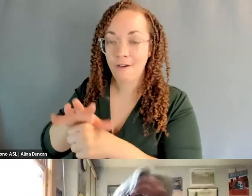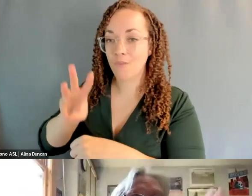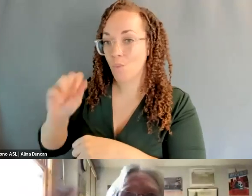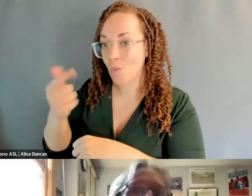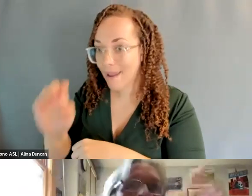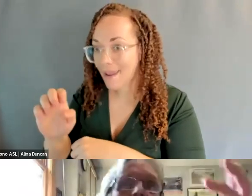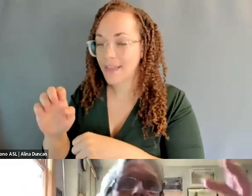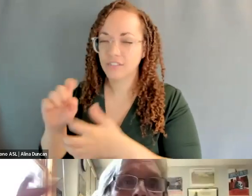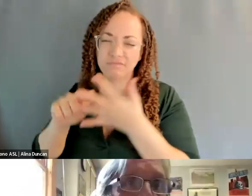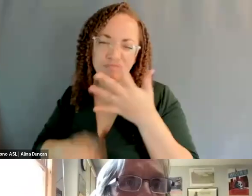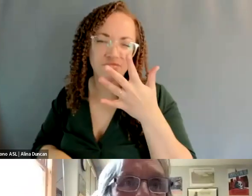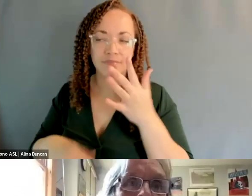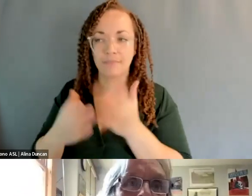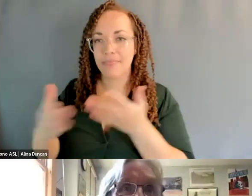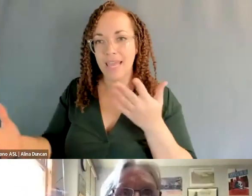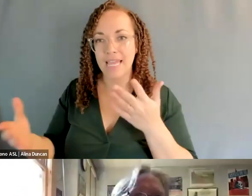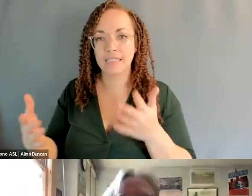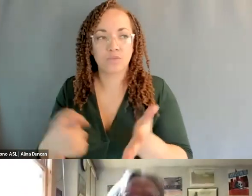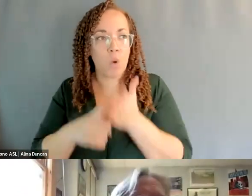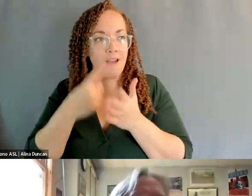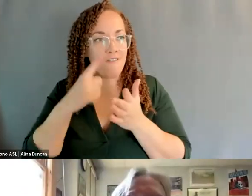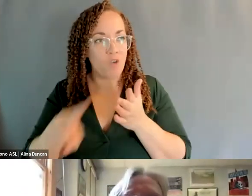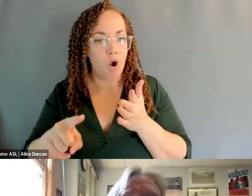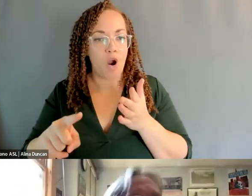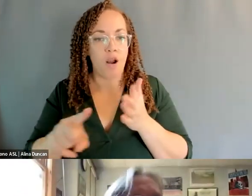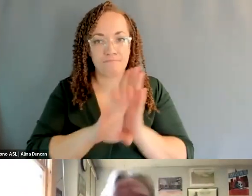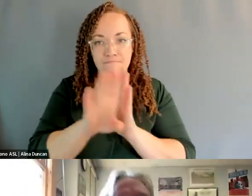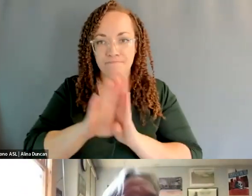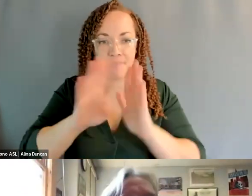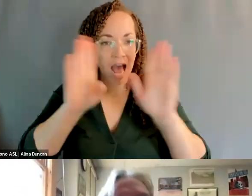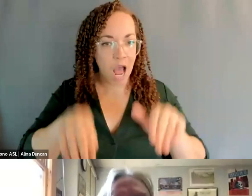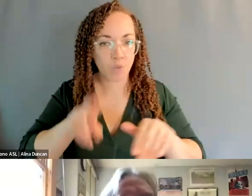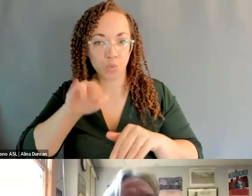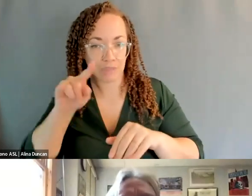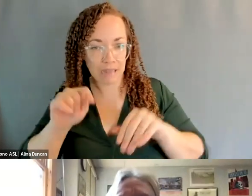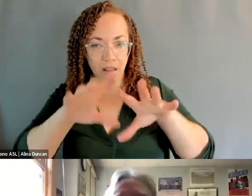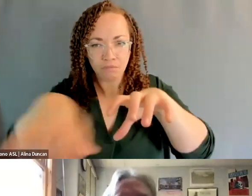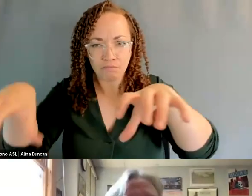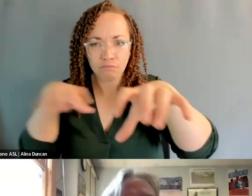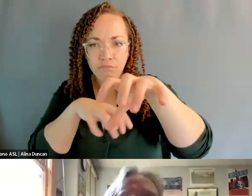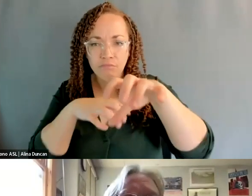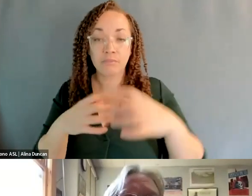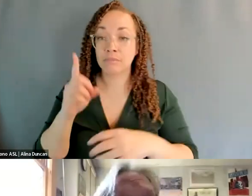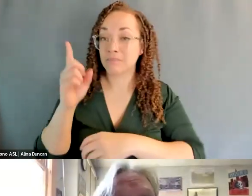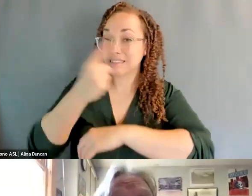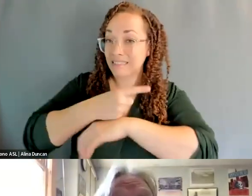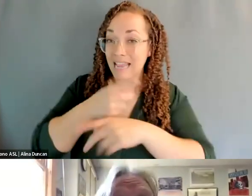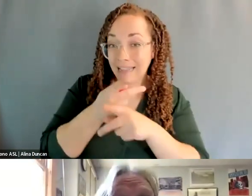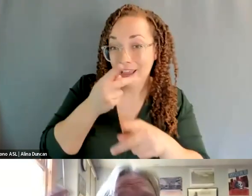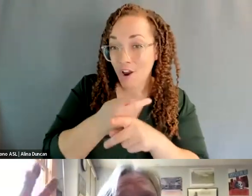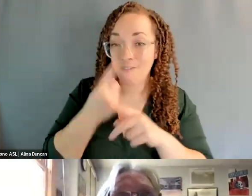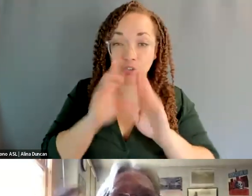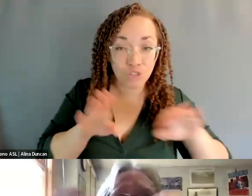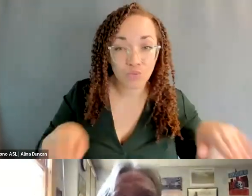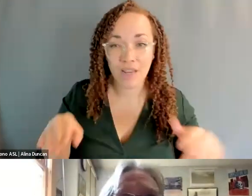to creating the housing units and putting in supermarkets and shit like that, and daycare centers, shit people need,